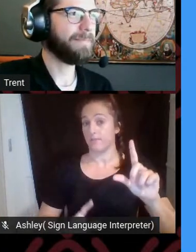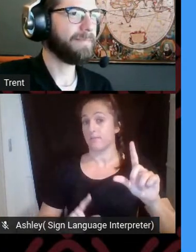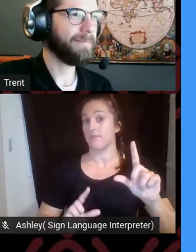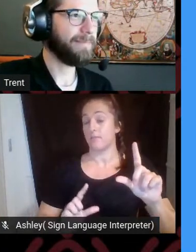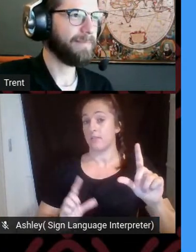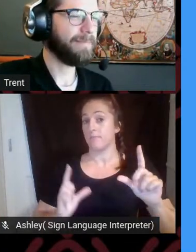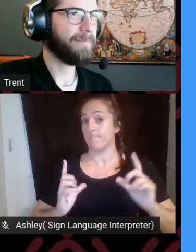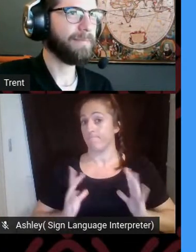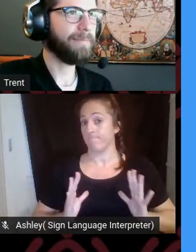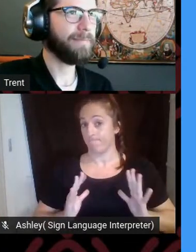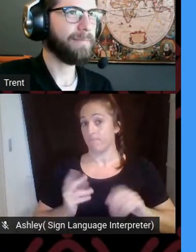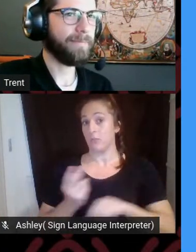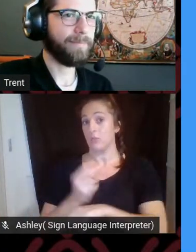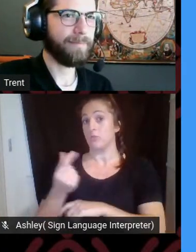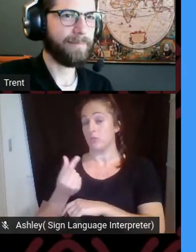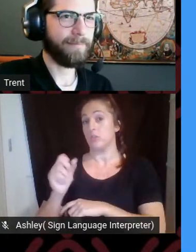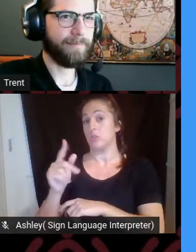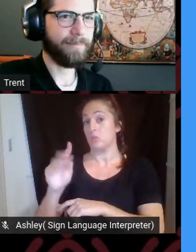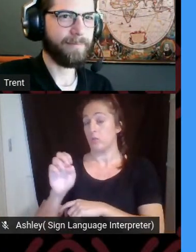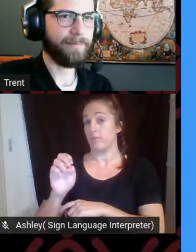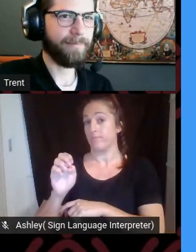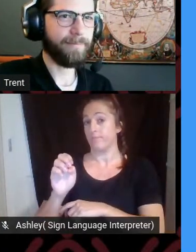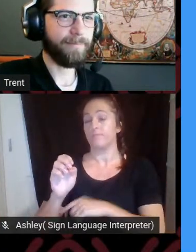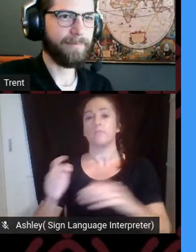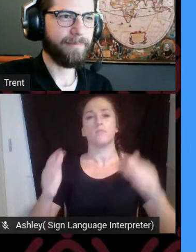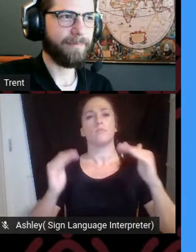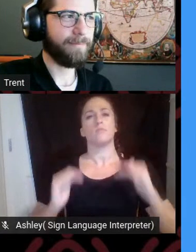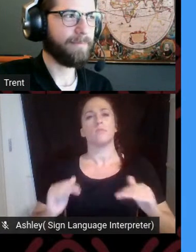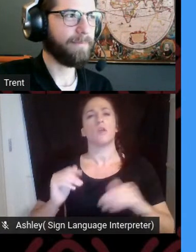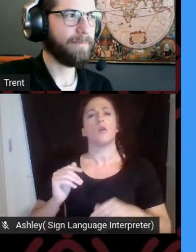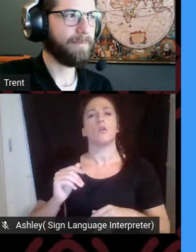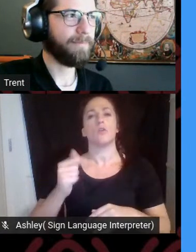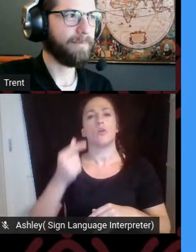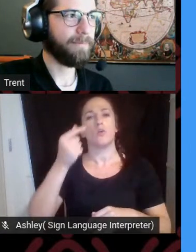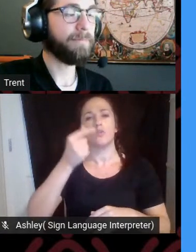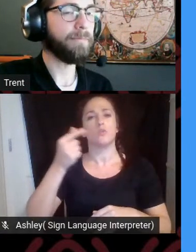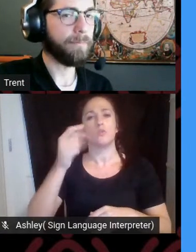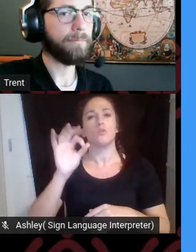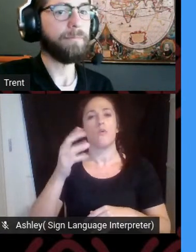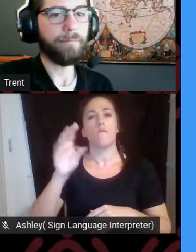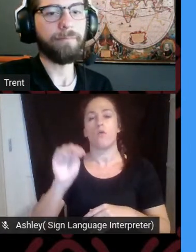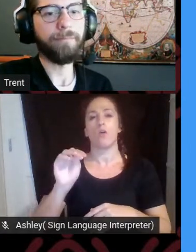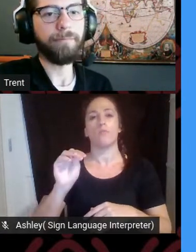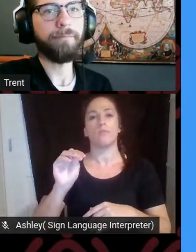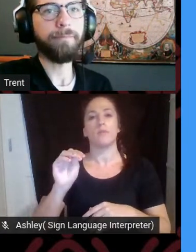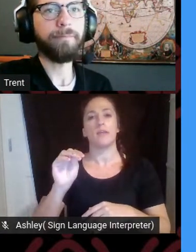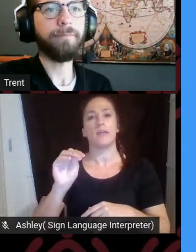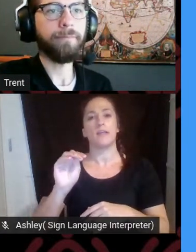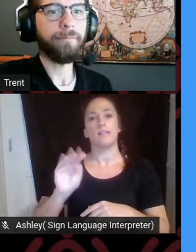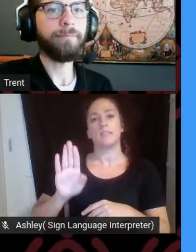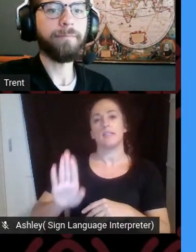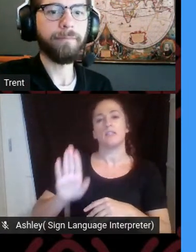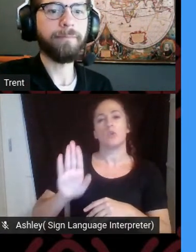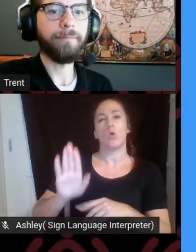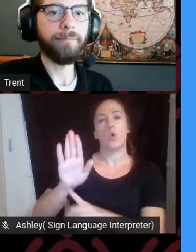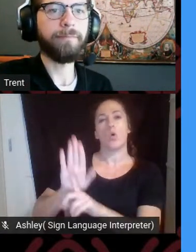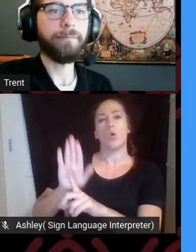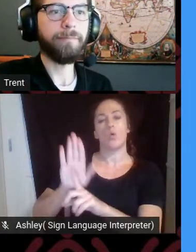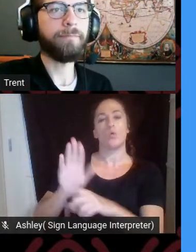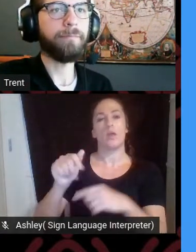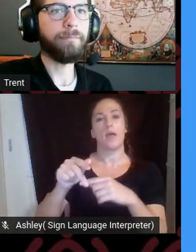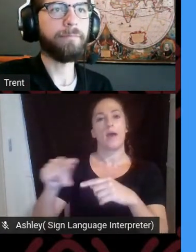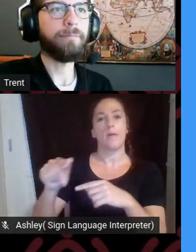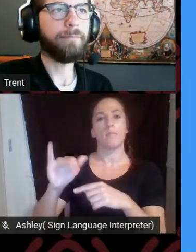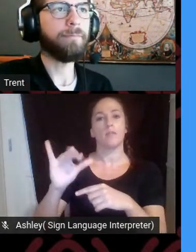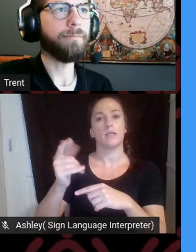G Suite. Google Forms. Now, this one is kind of its own application. This is how you're going to collect data, how